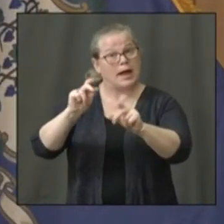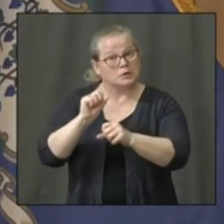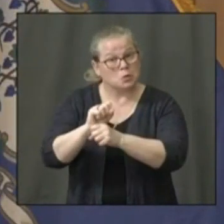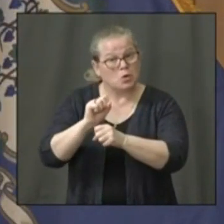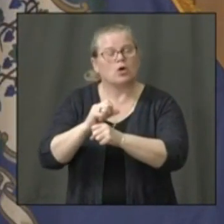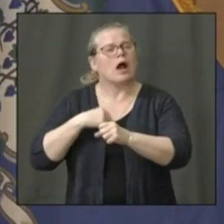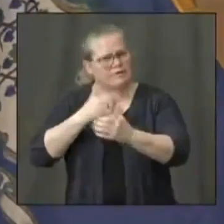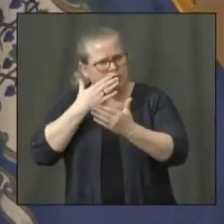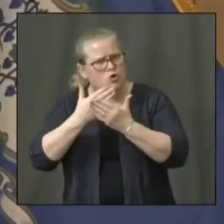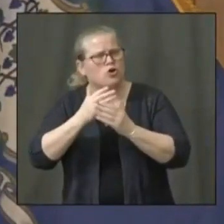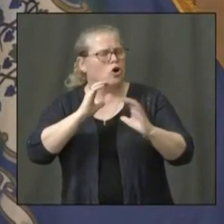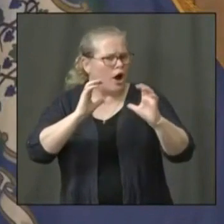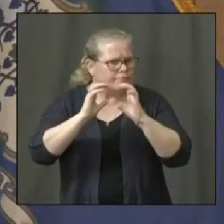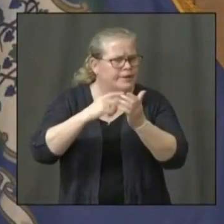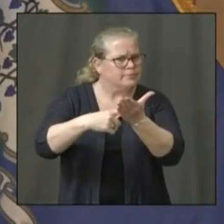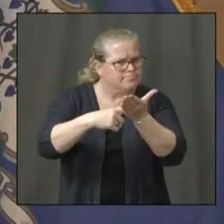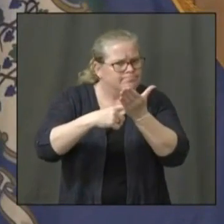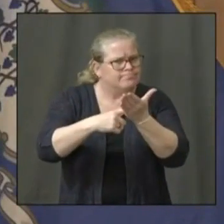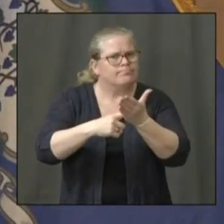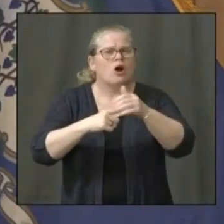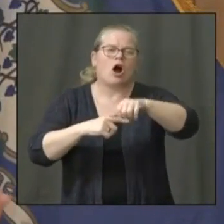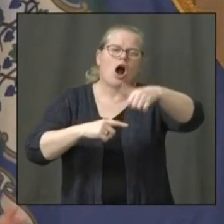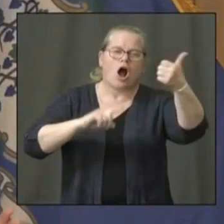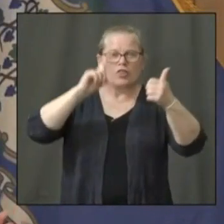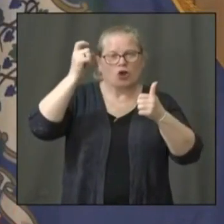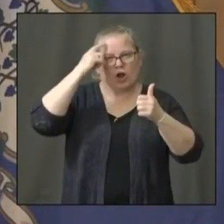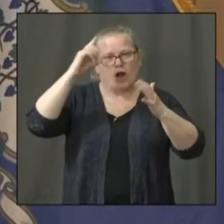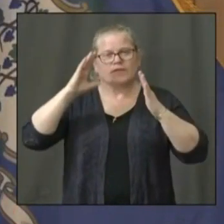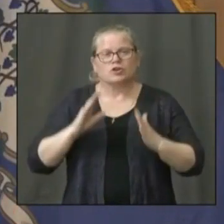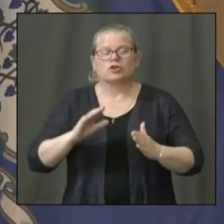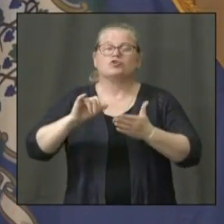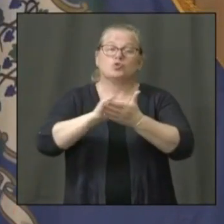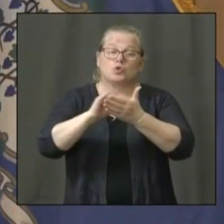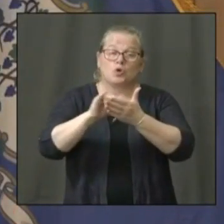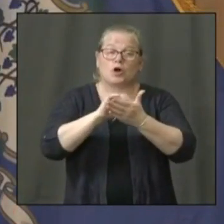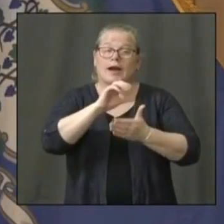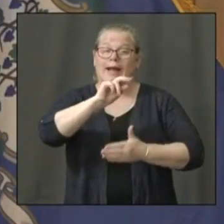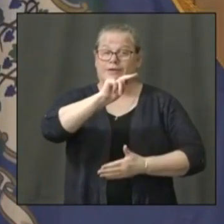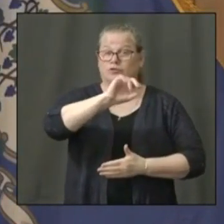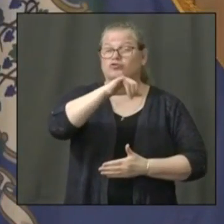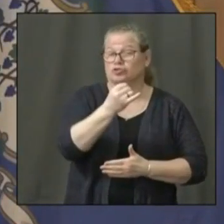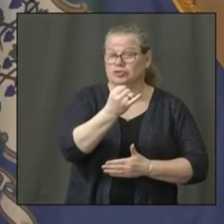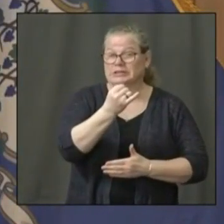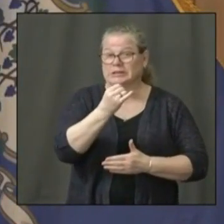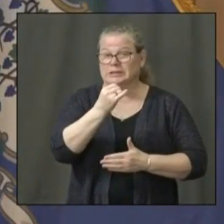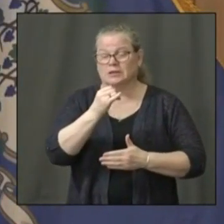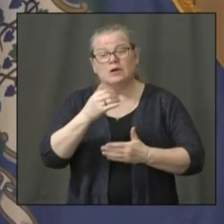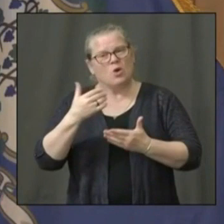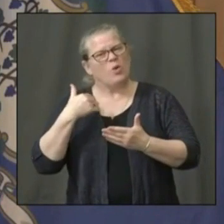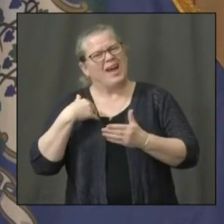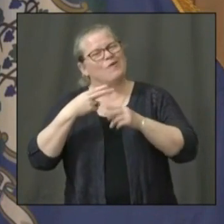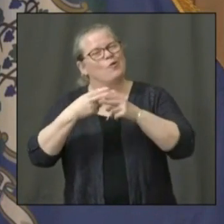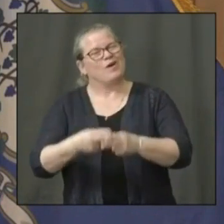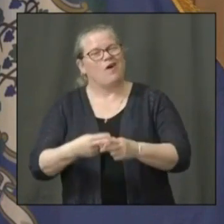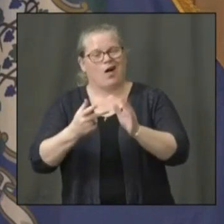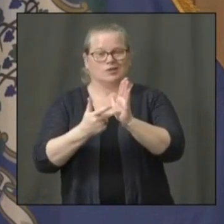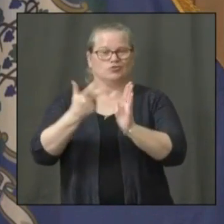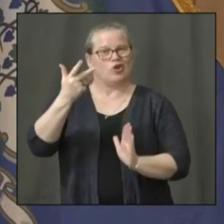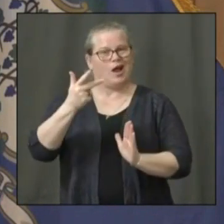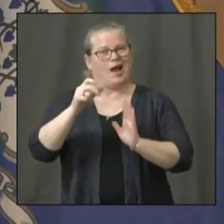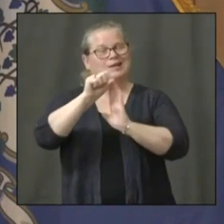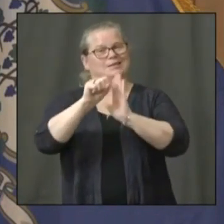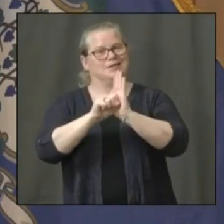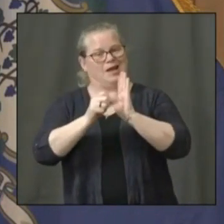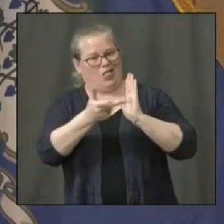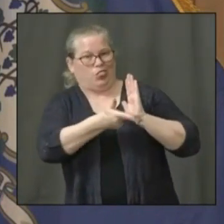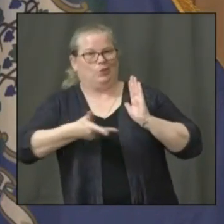Jersey. And we're thinking strong about the fact we have a tri-state workforce. You know, our people do go back and forth to some degree, not